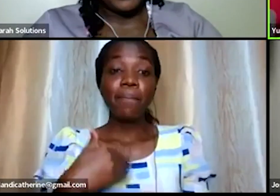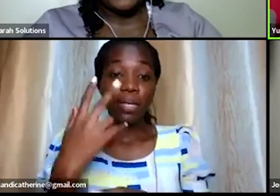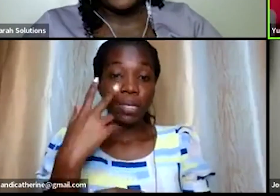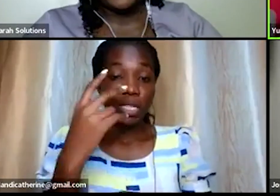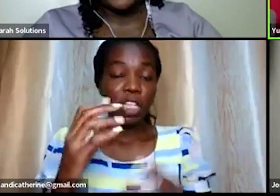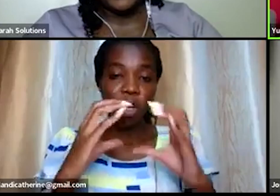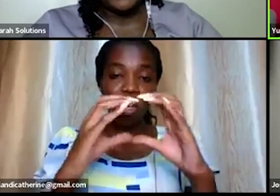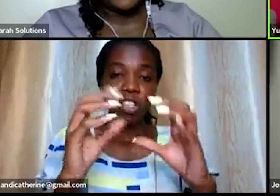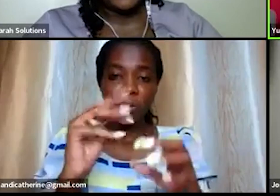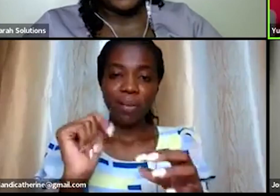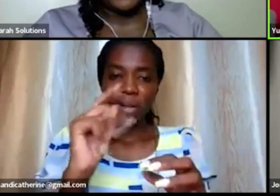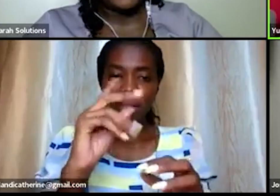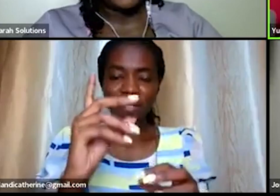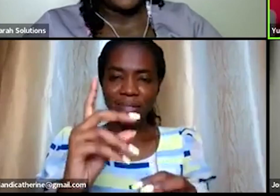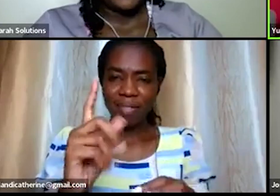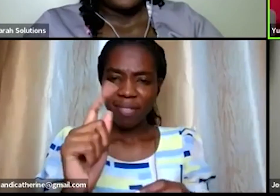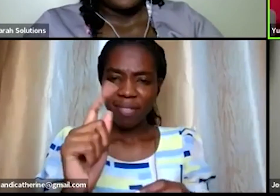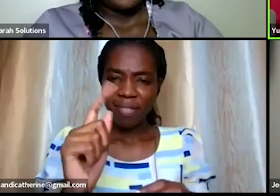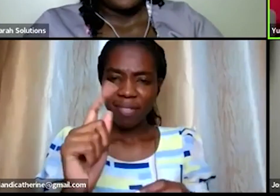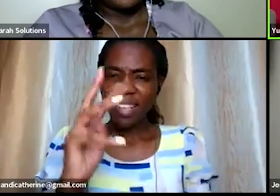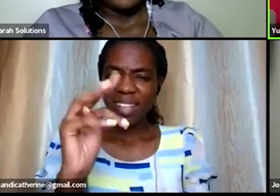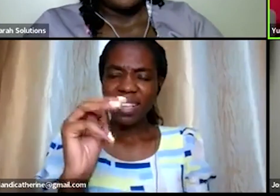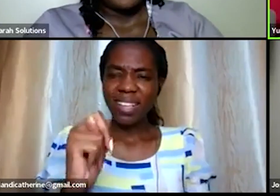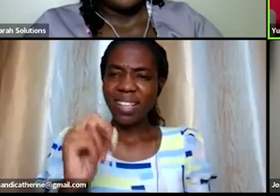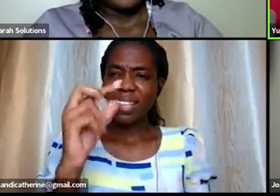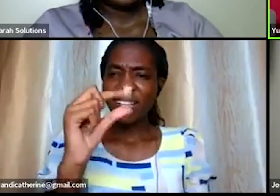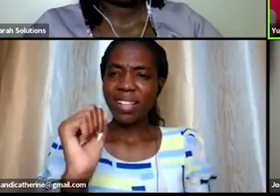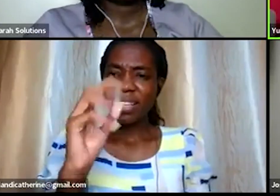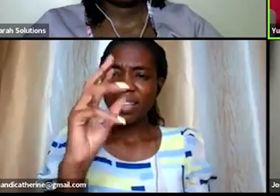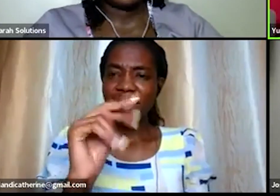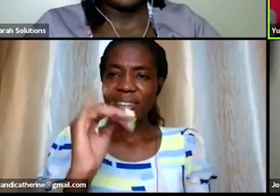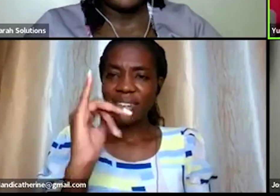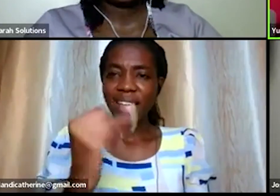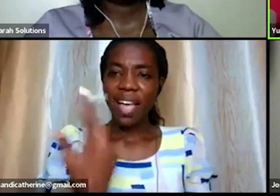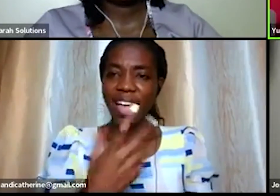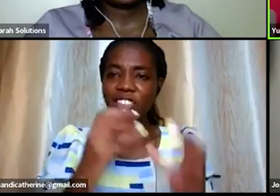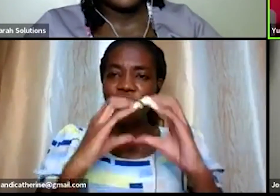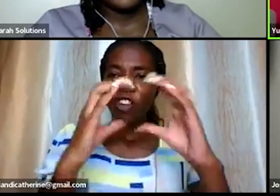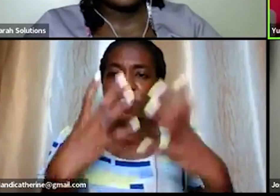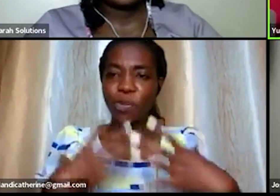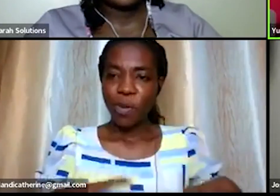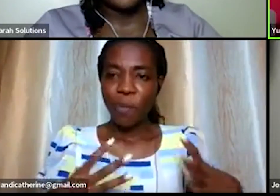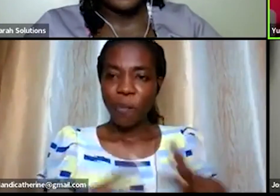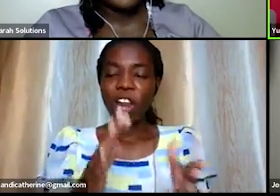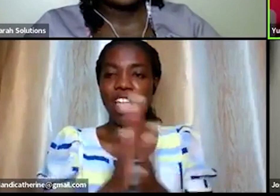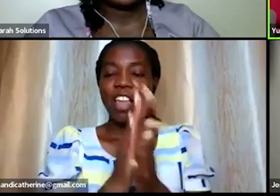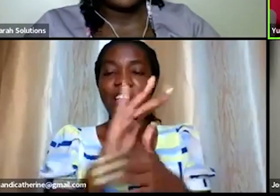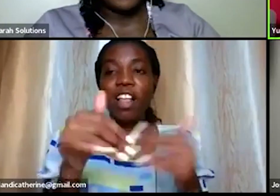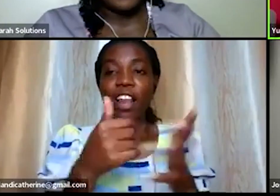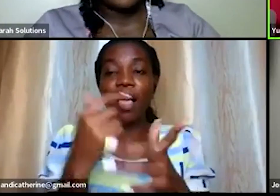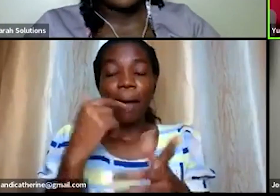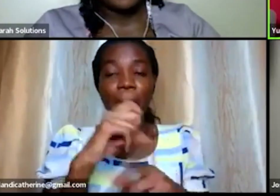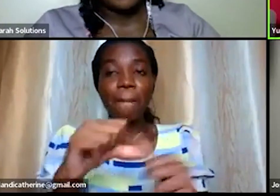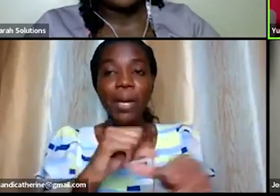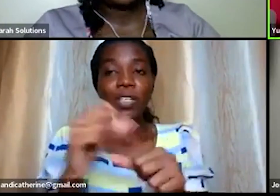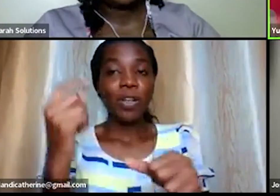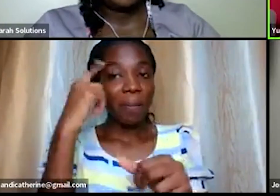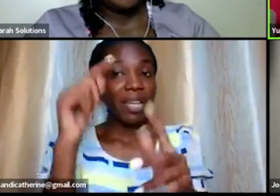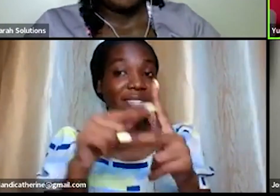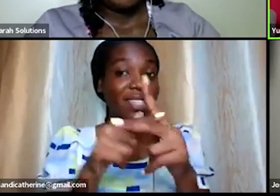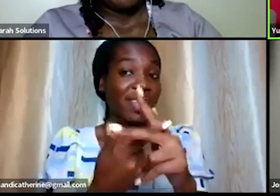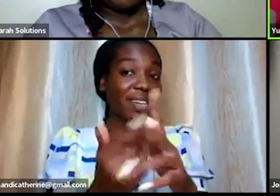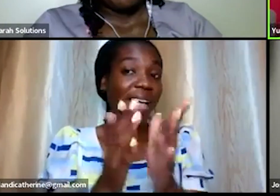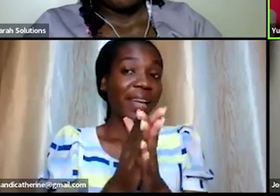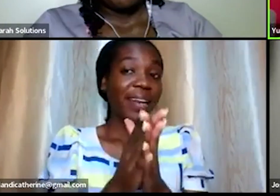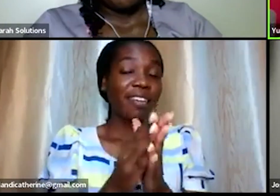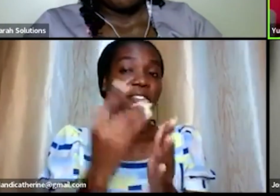and Ajali is also here. What are we doing? I mean, we need to coach people. It's all about the mindset. And there's this, for